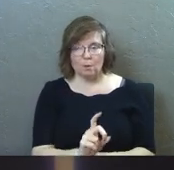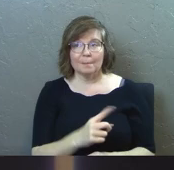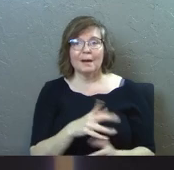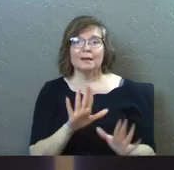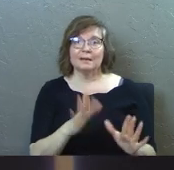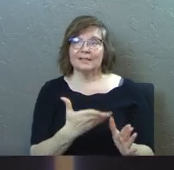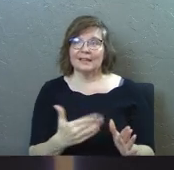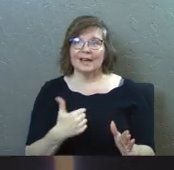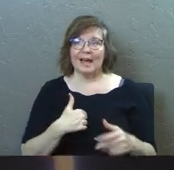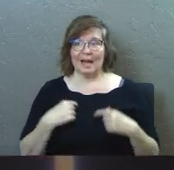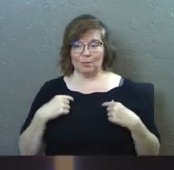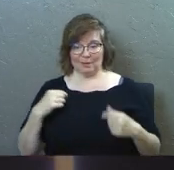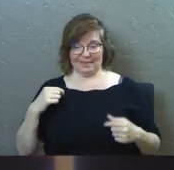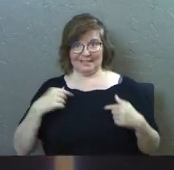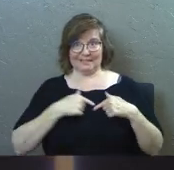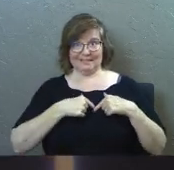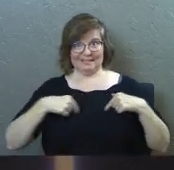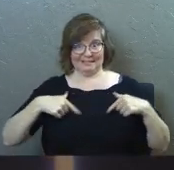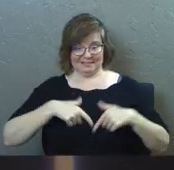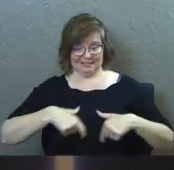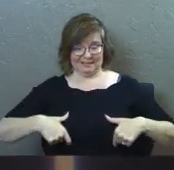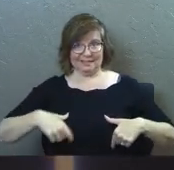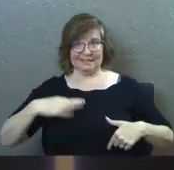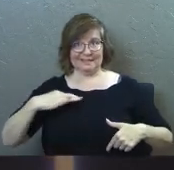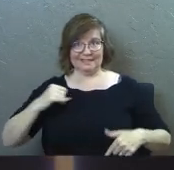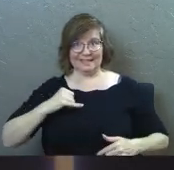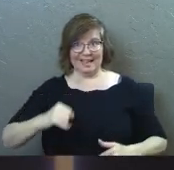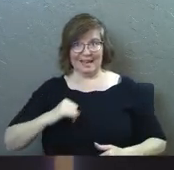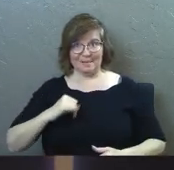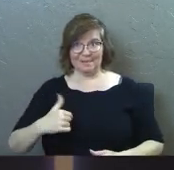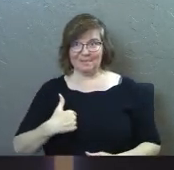But here's the thing. I was wearing this shirt